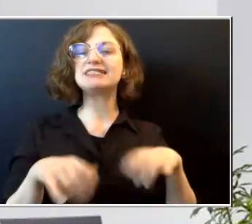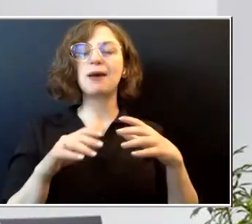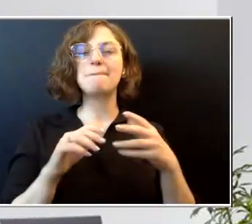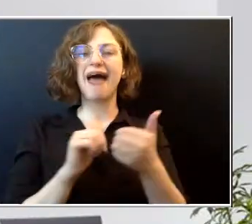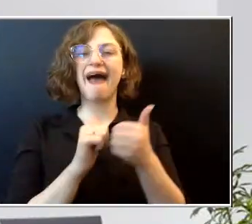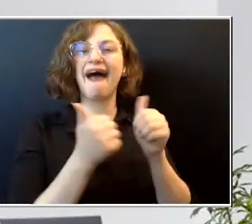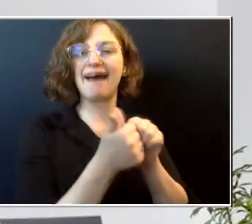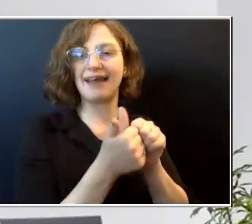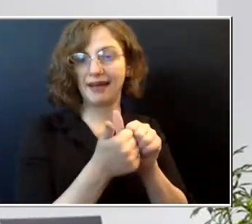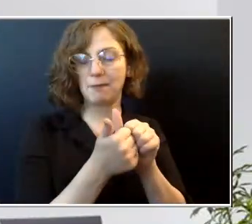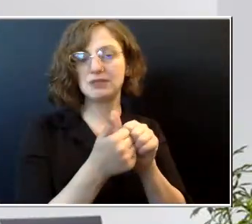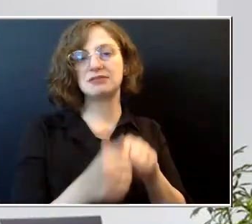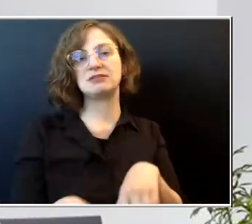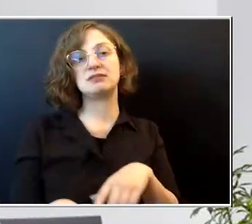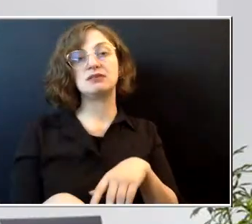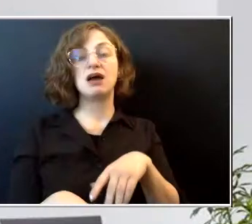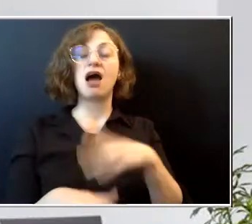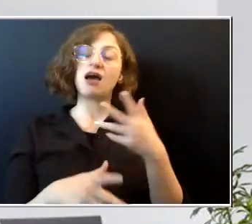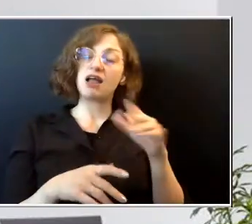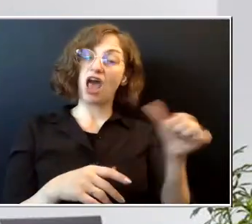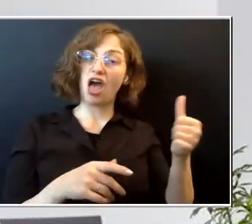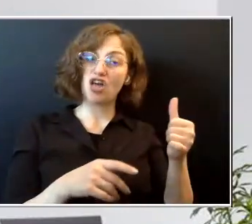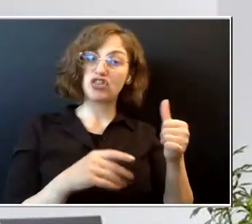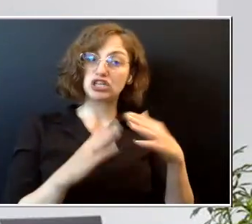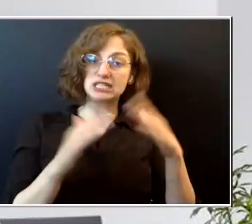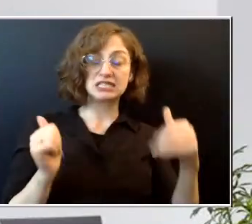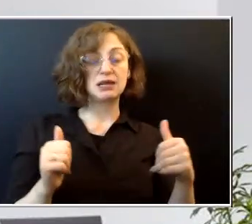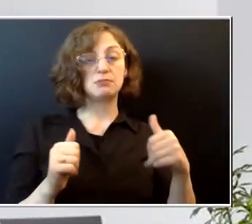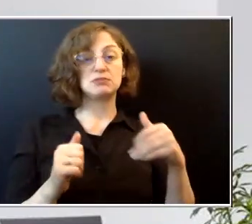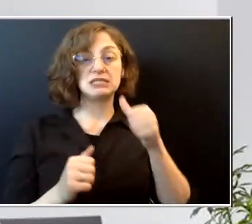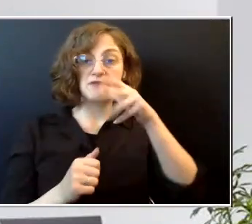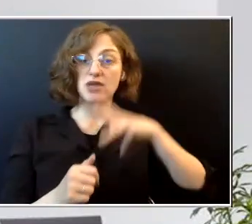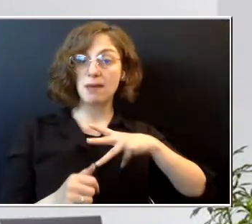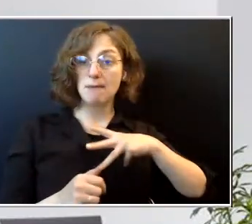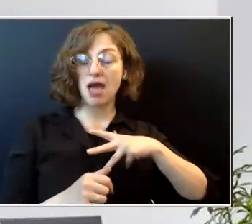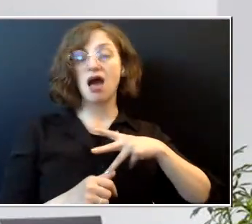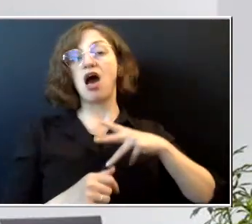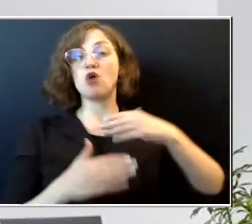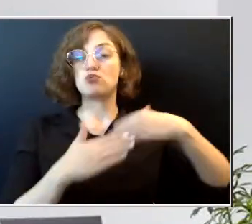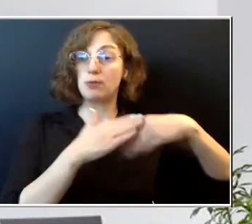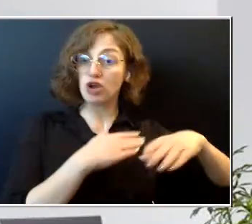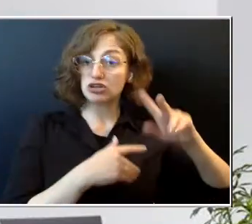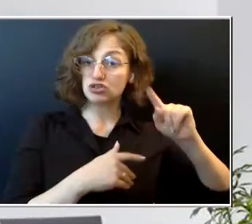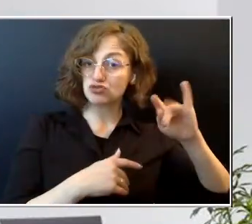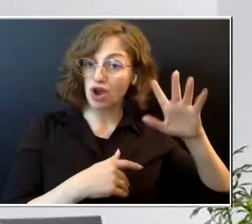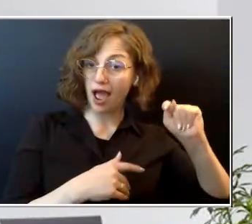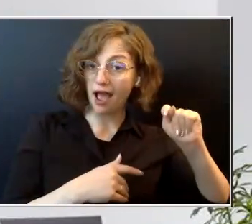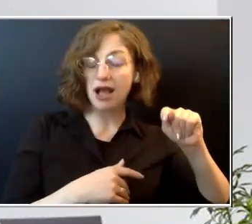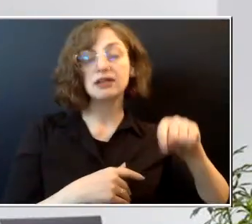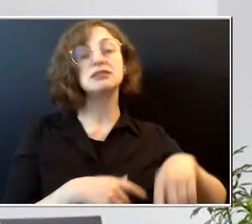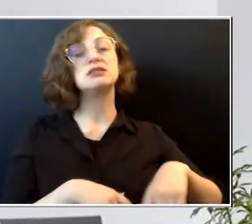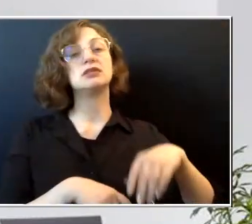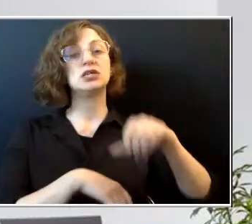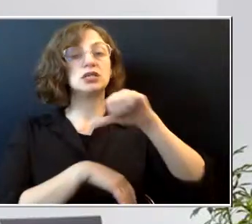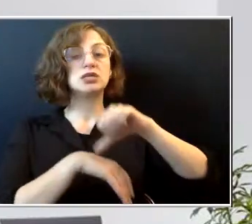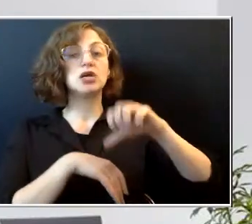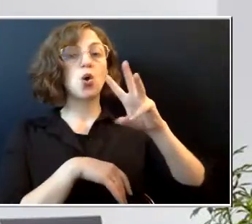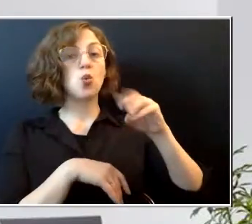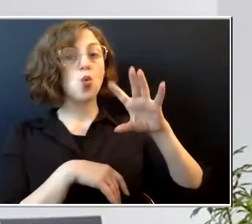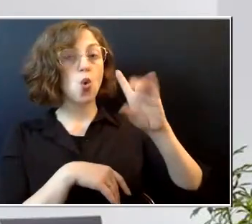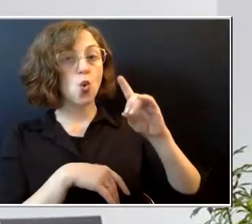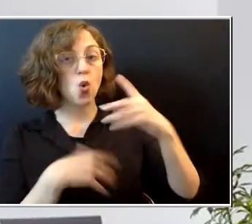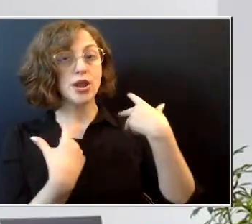systems. The female reproductive tract, looking at reproduction, wound healing, a lot of dynamic innervation changes